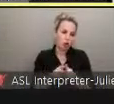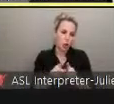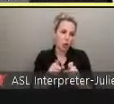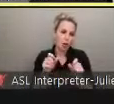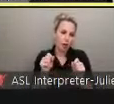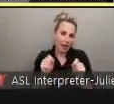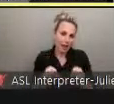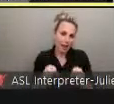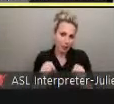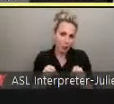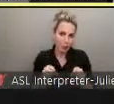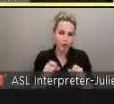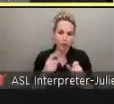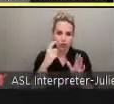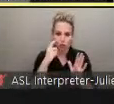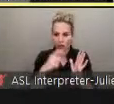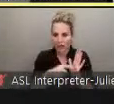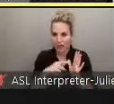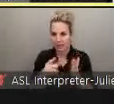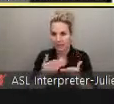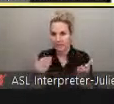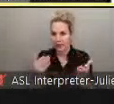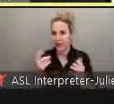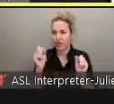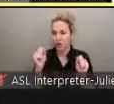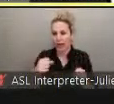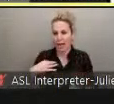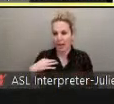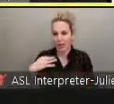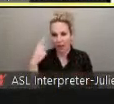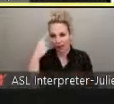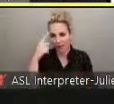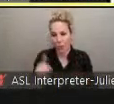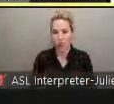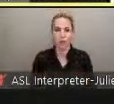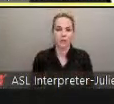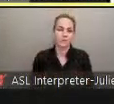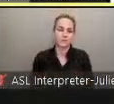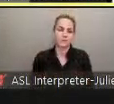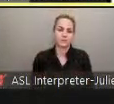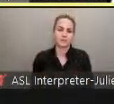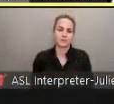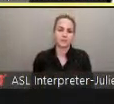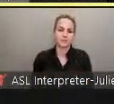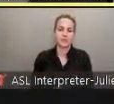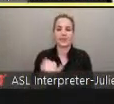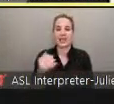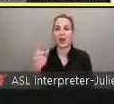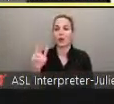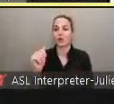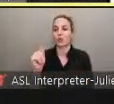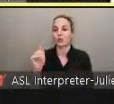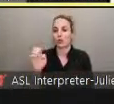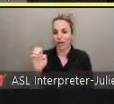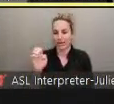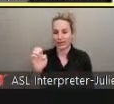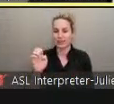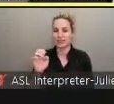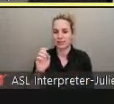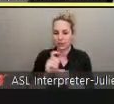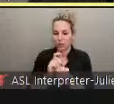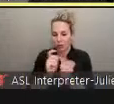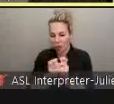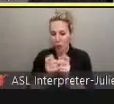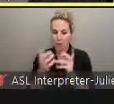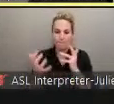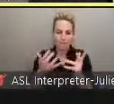able to recognize that this is something you can apply. Now, in terms of rate reform, yes, by